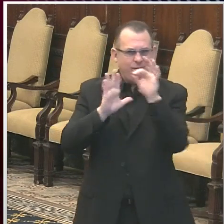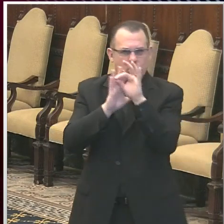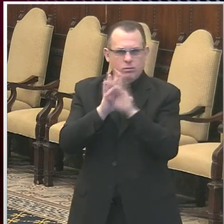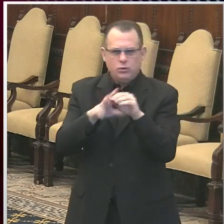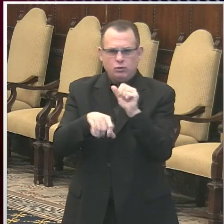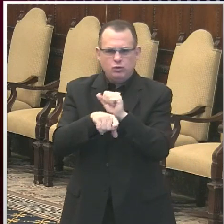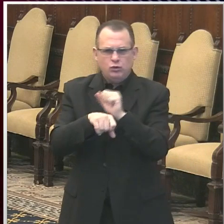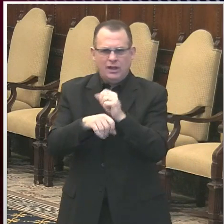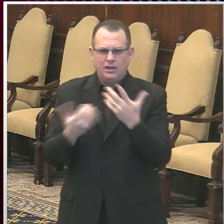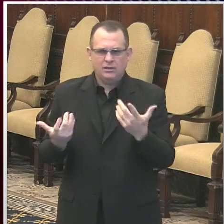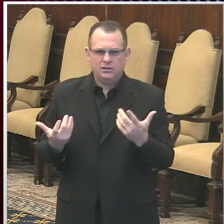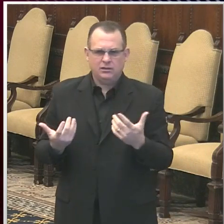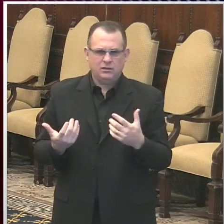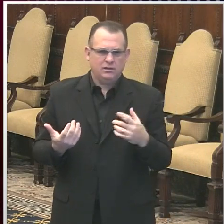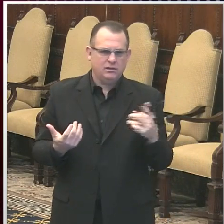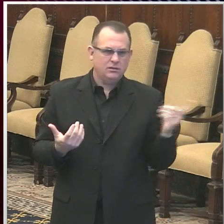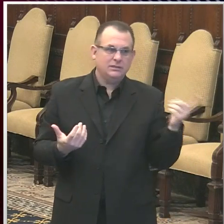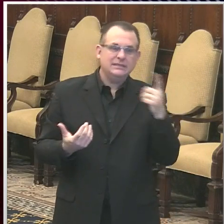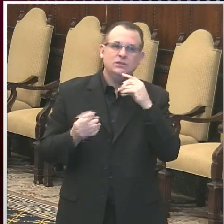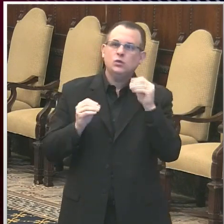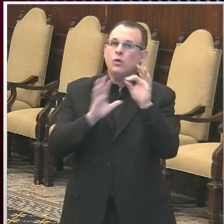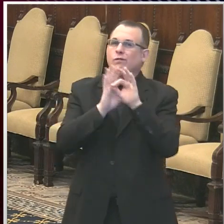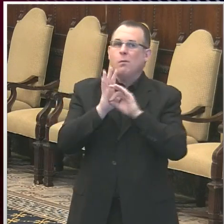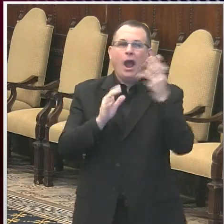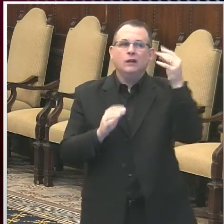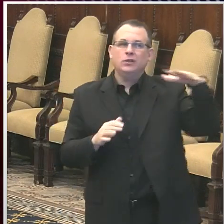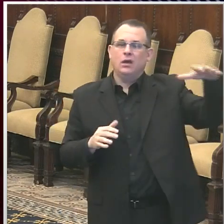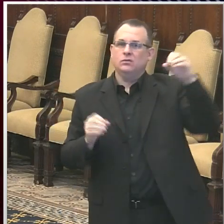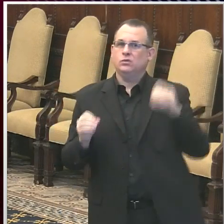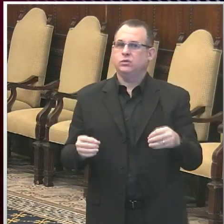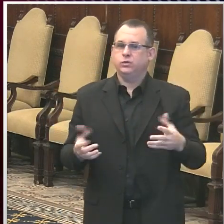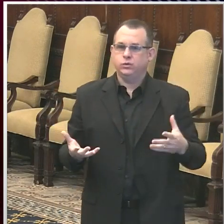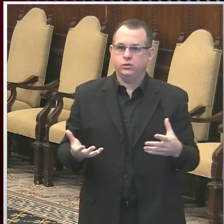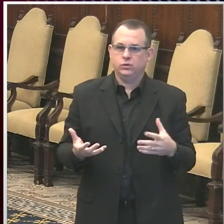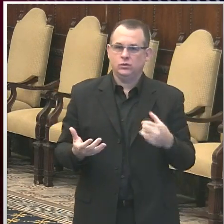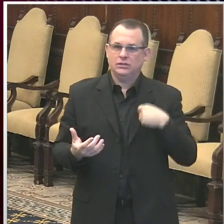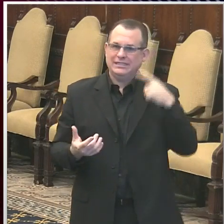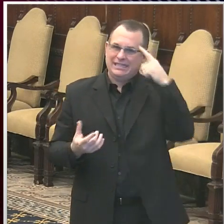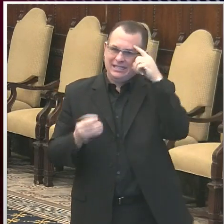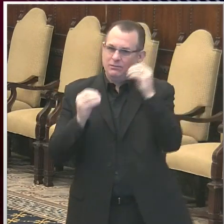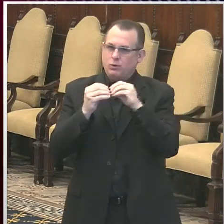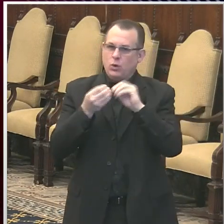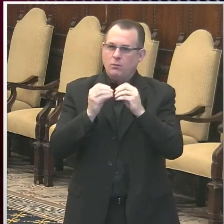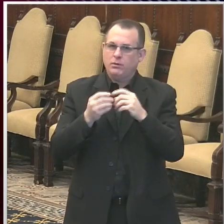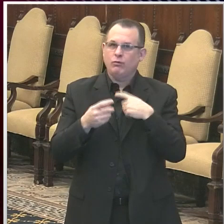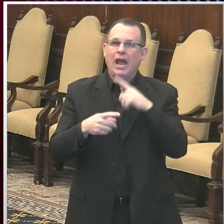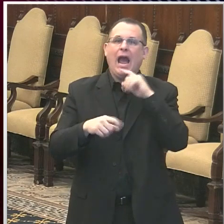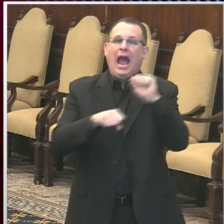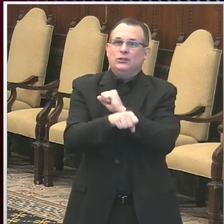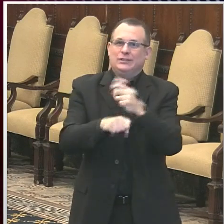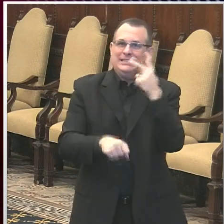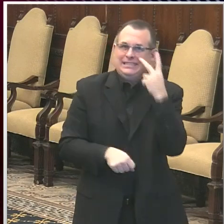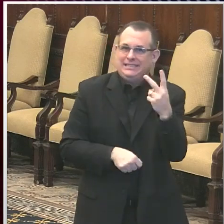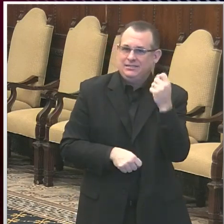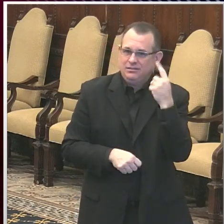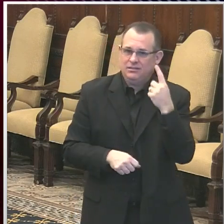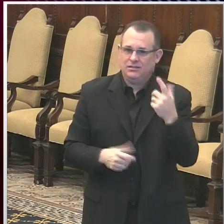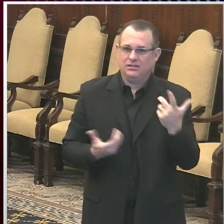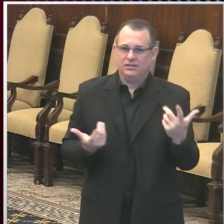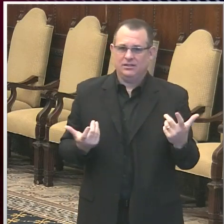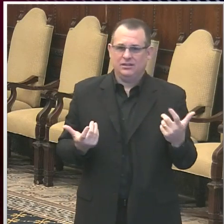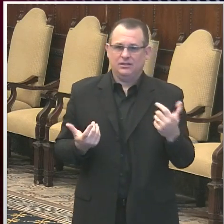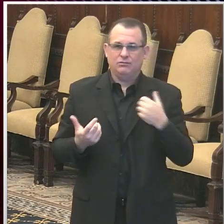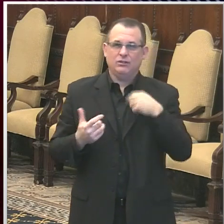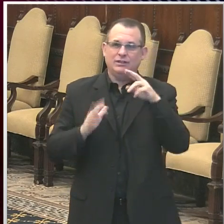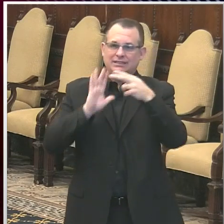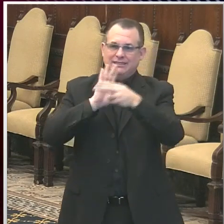there. I would certainly expect it to be many times the number of cases we're actually seeing. I think we're diagnosing less than half,